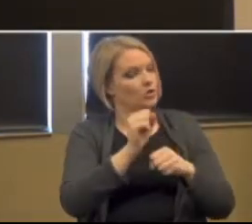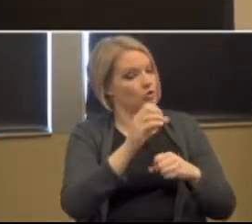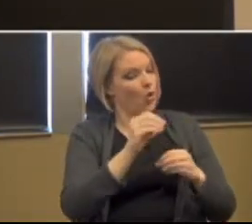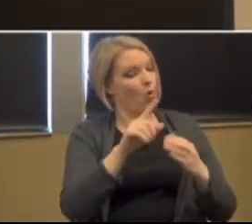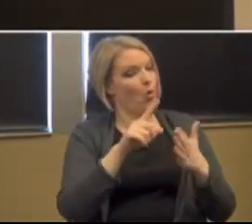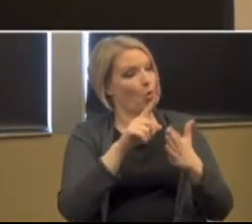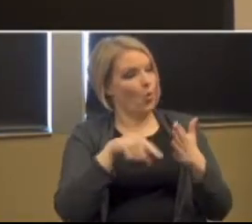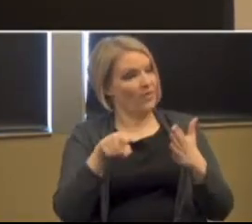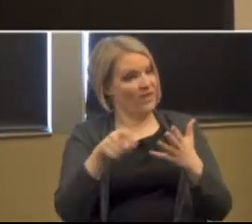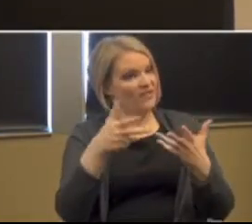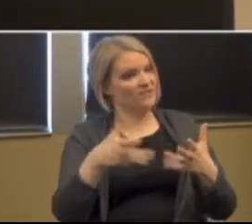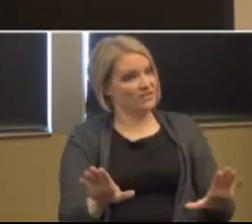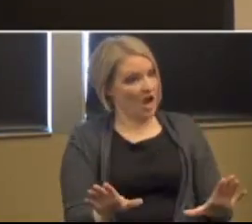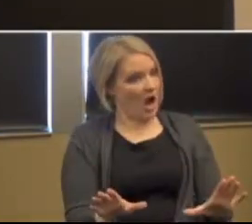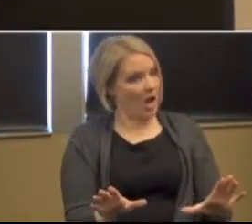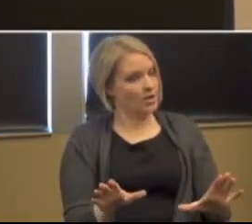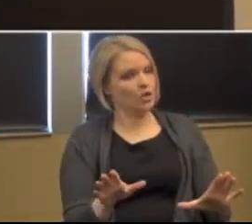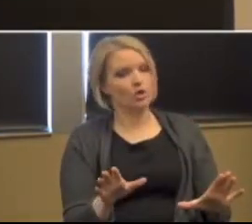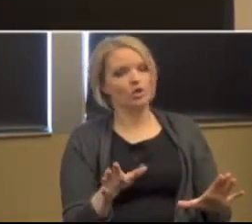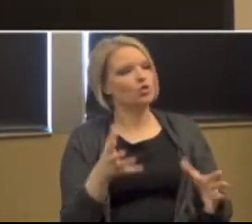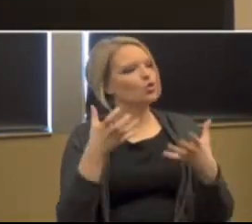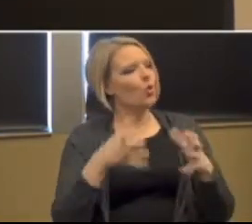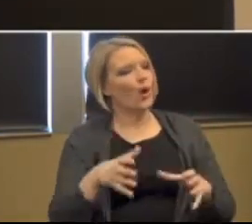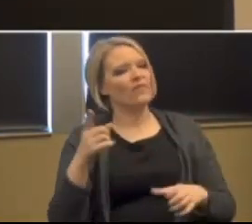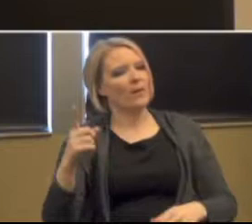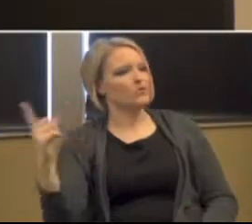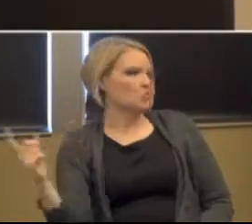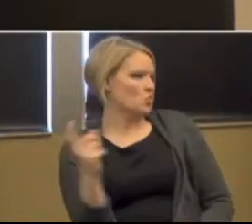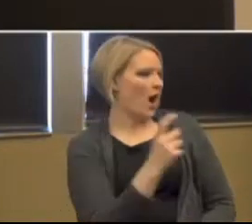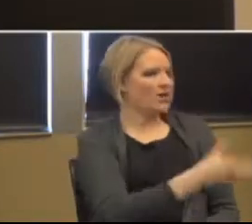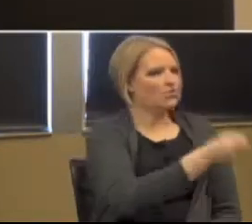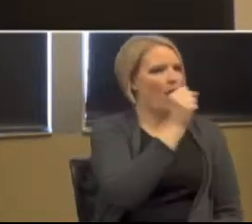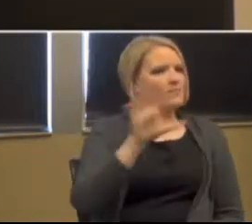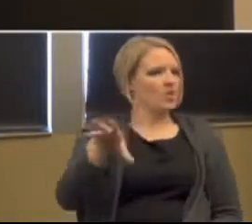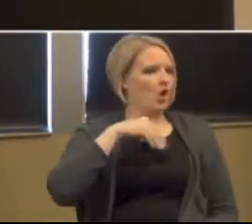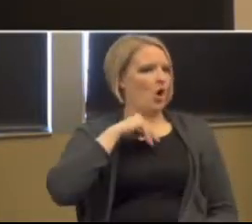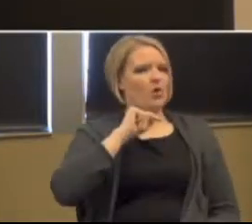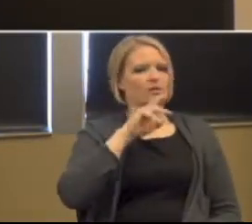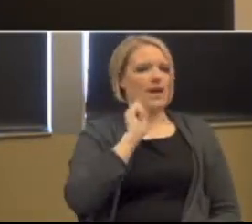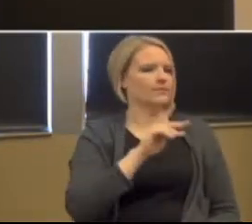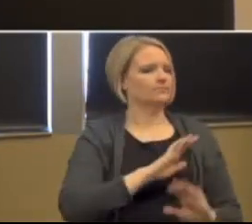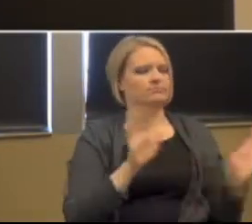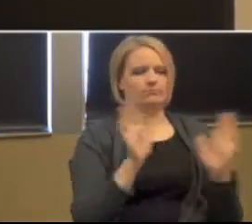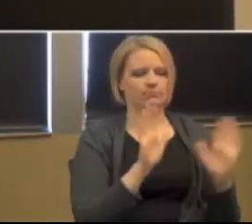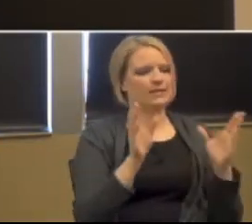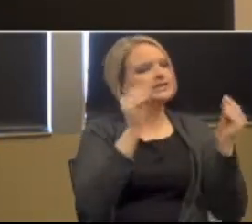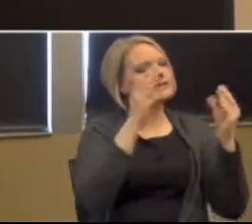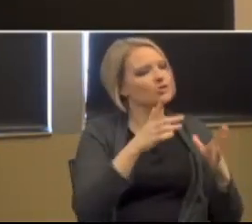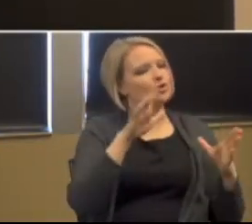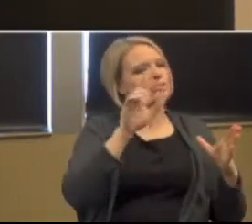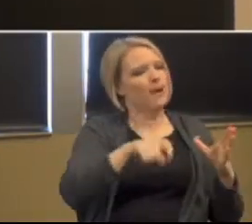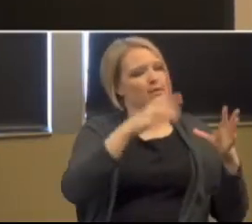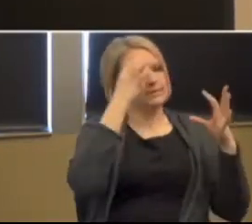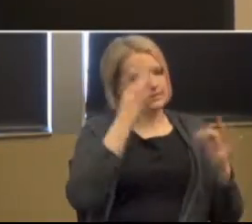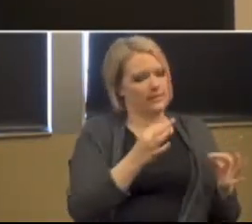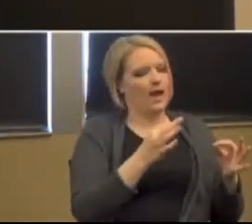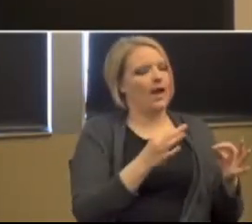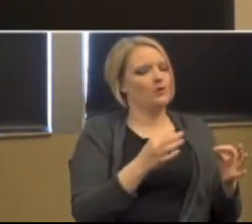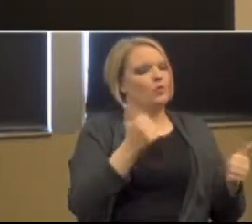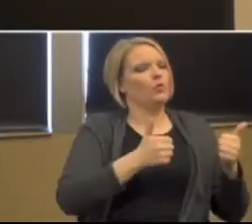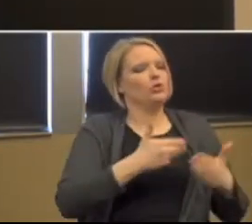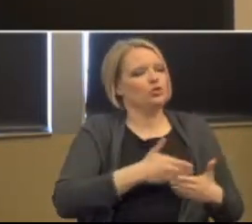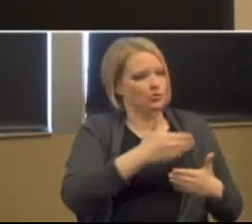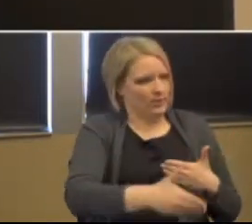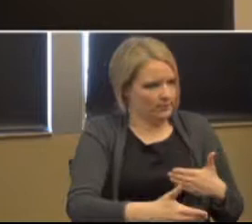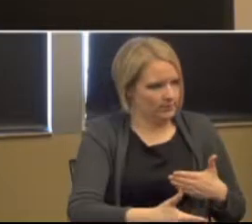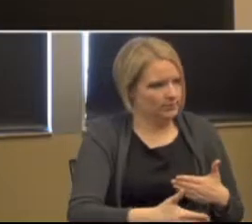they've done, you don't want them running and grabbing their own tasks. That needs to be teacher selected. It needs to be presented very